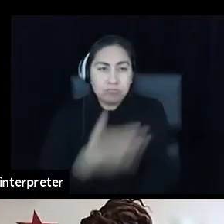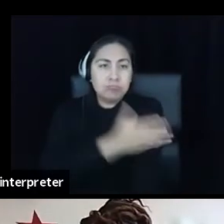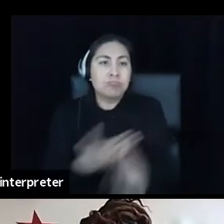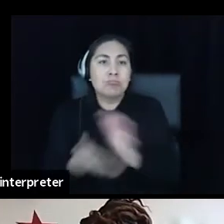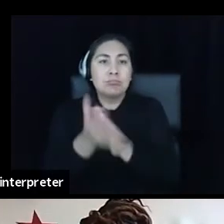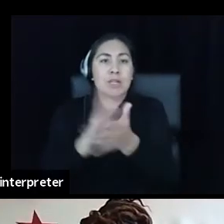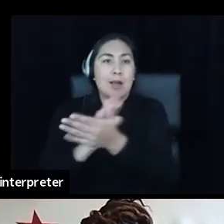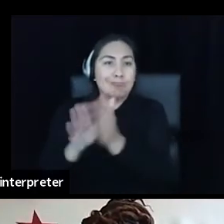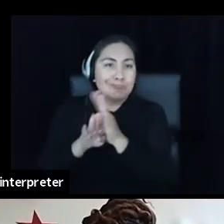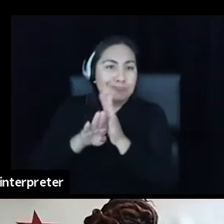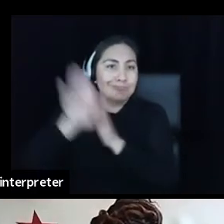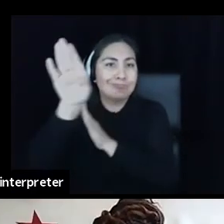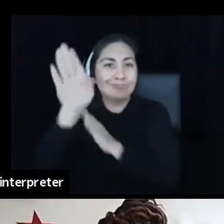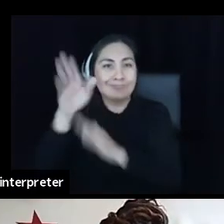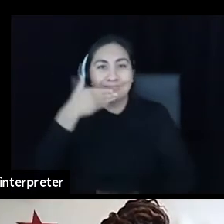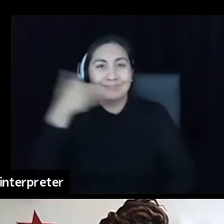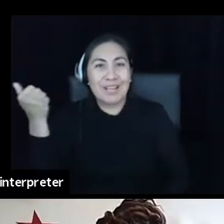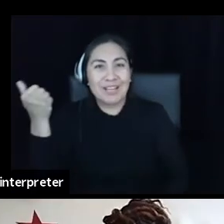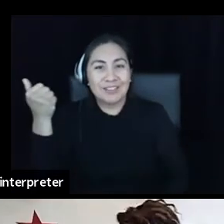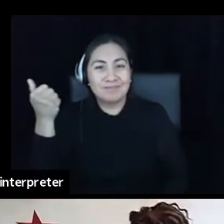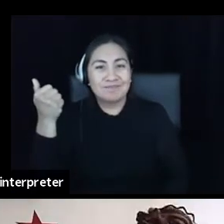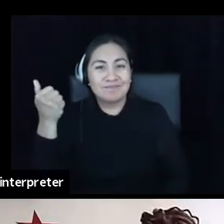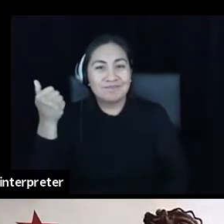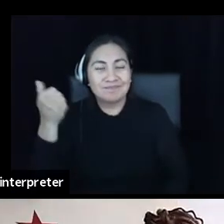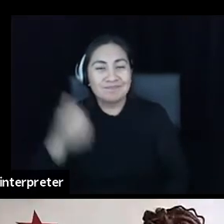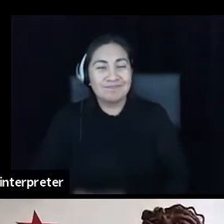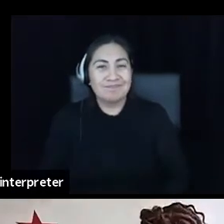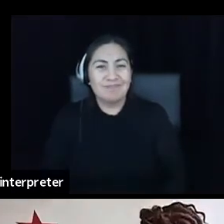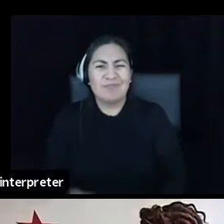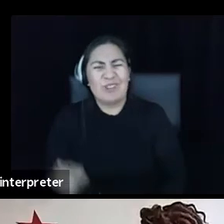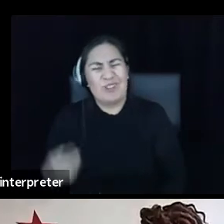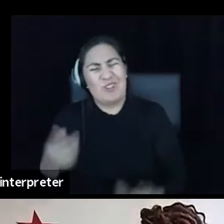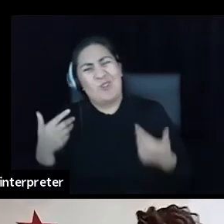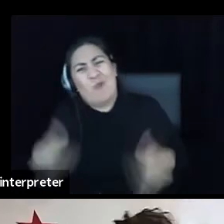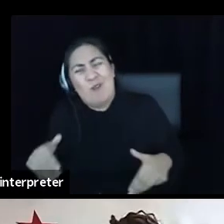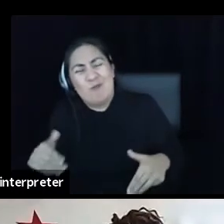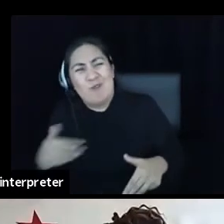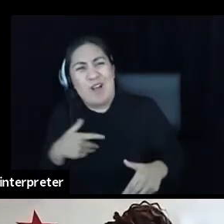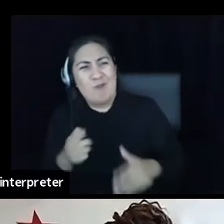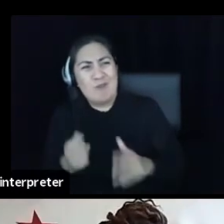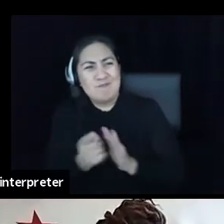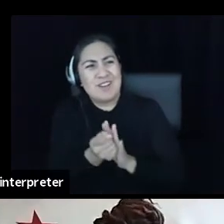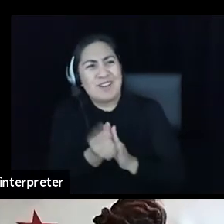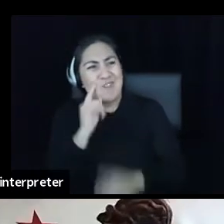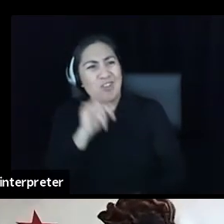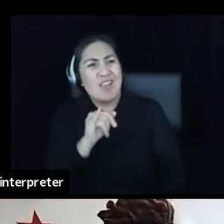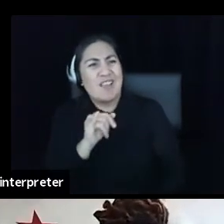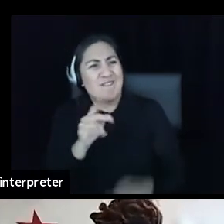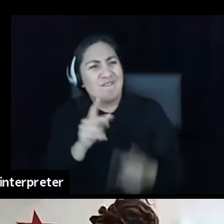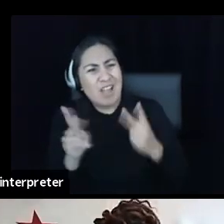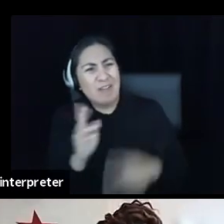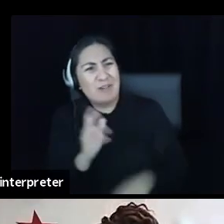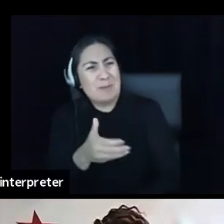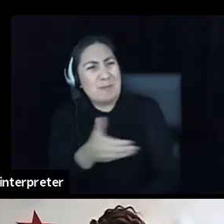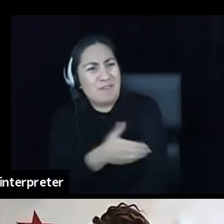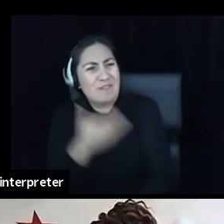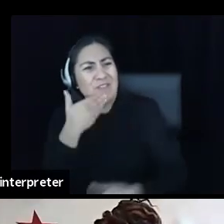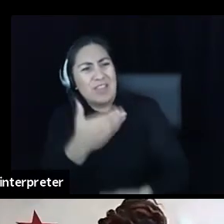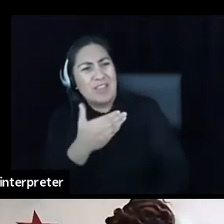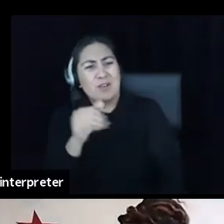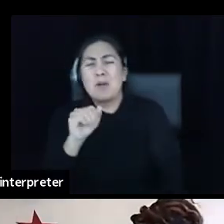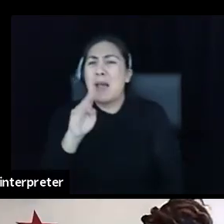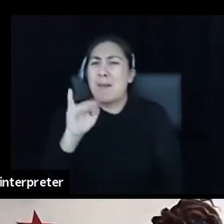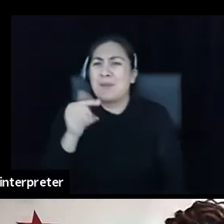Ugh, I just want to take a minute for that. That is so powerful. Thank you, Abigail.